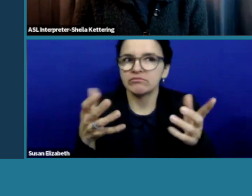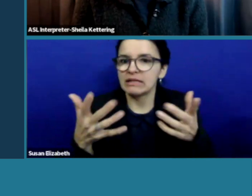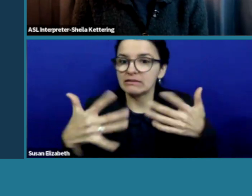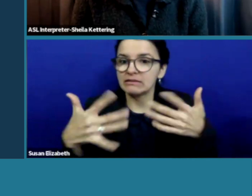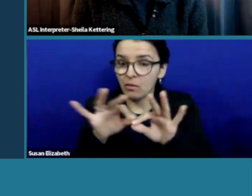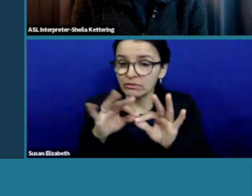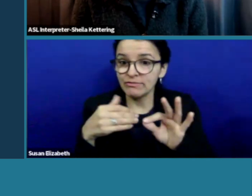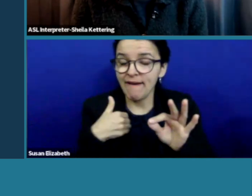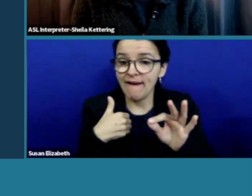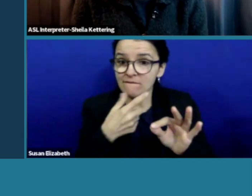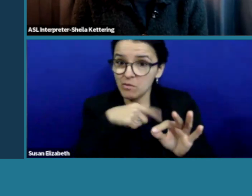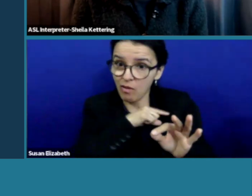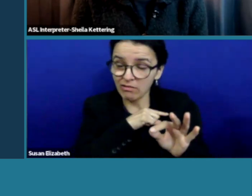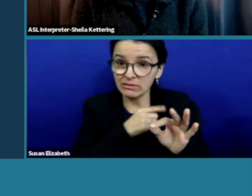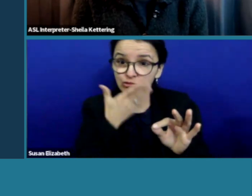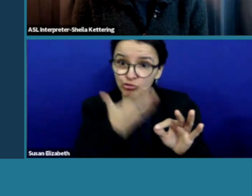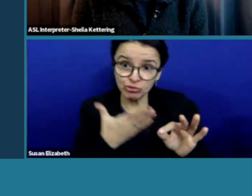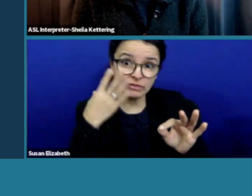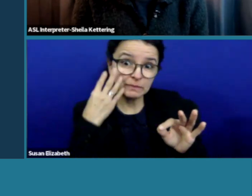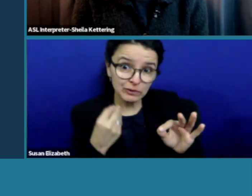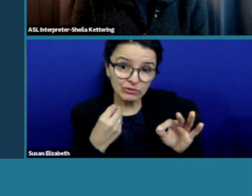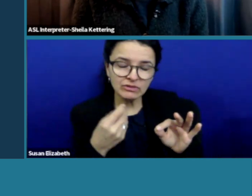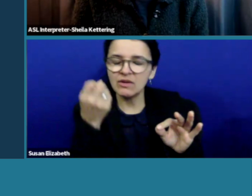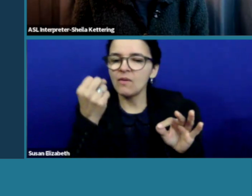Sometimes we have to decide